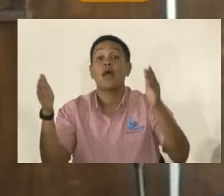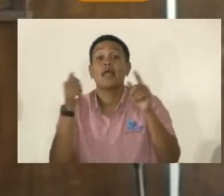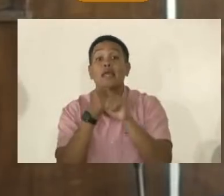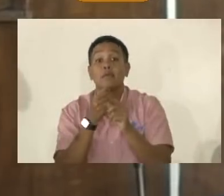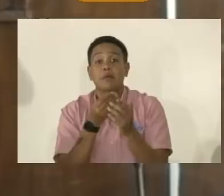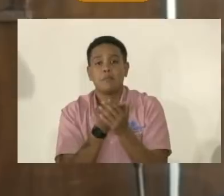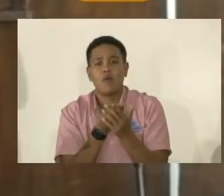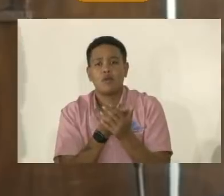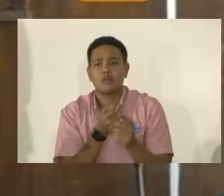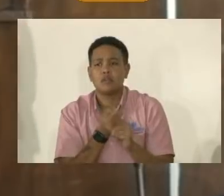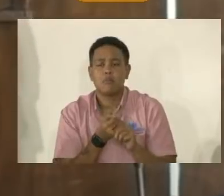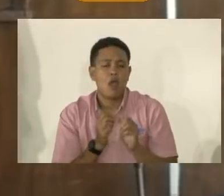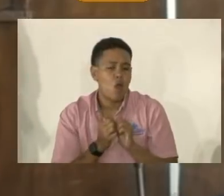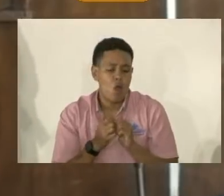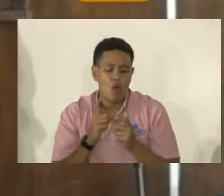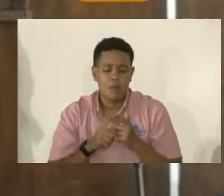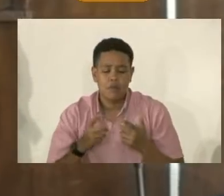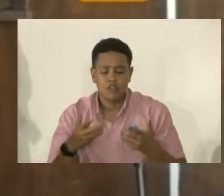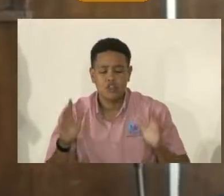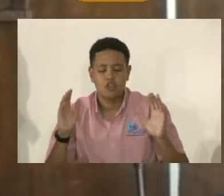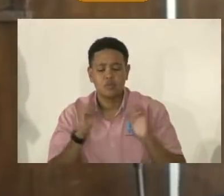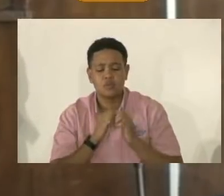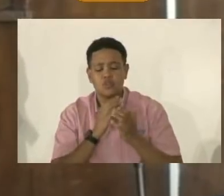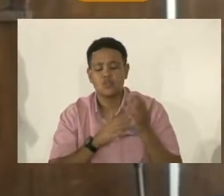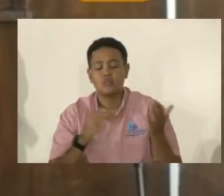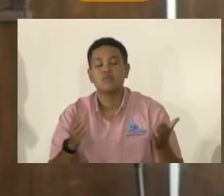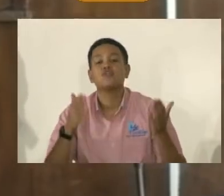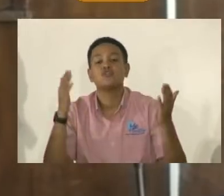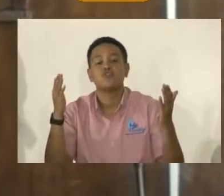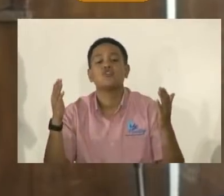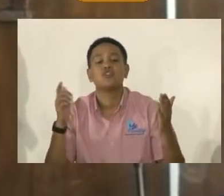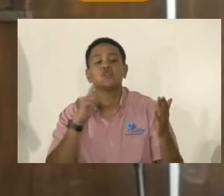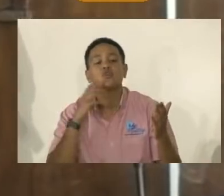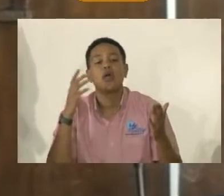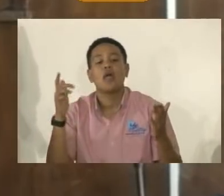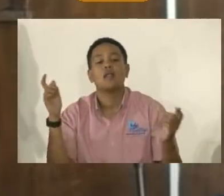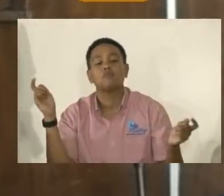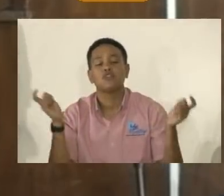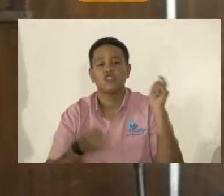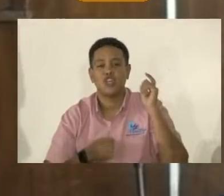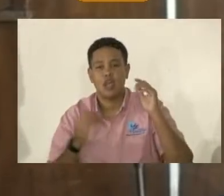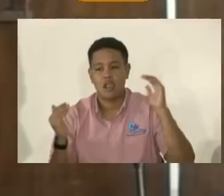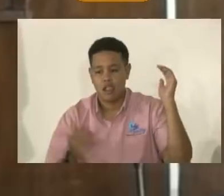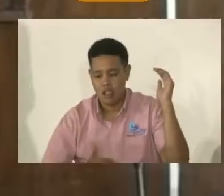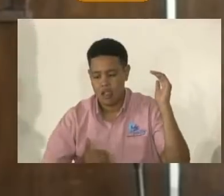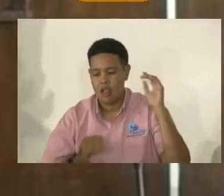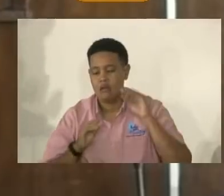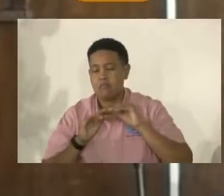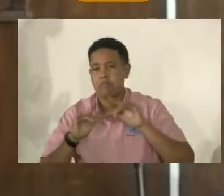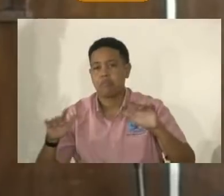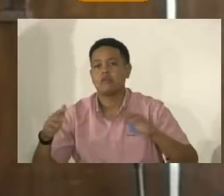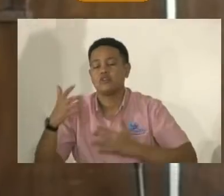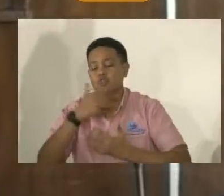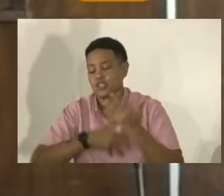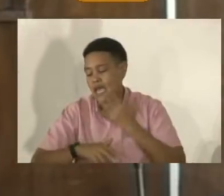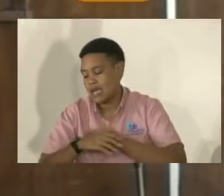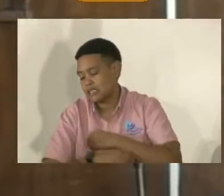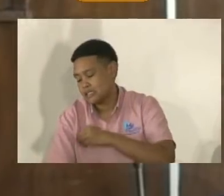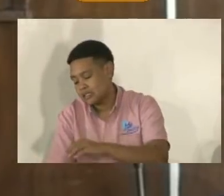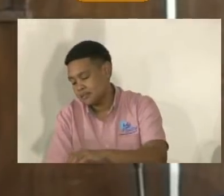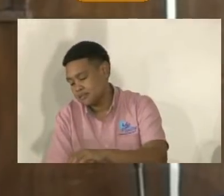economy, and conclude with some suggestions that can help reverse the social